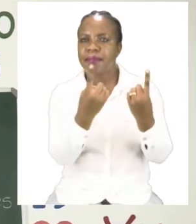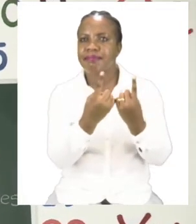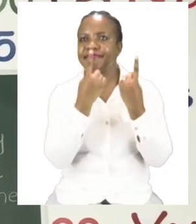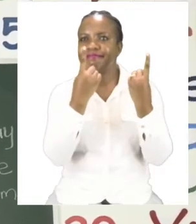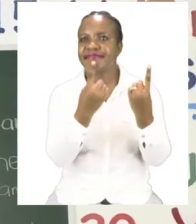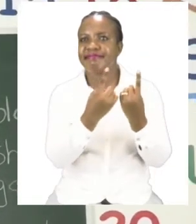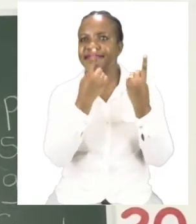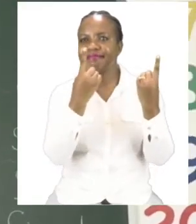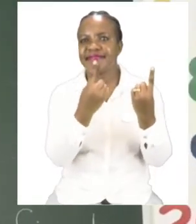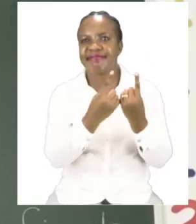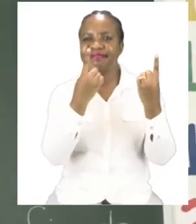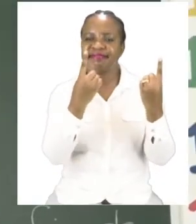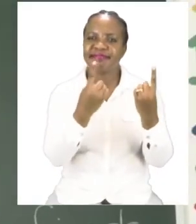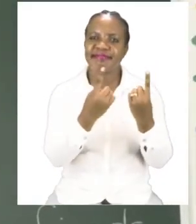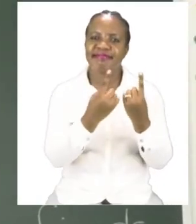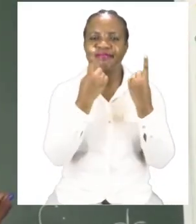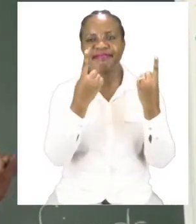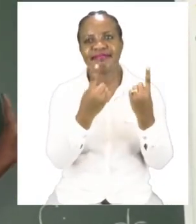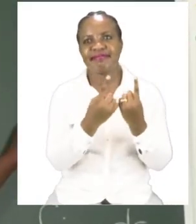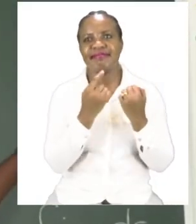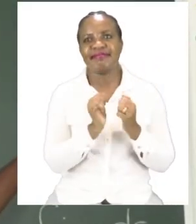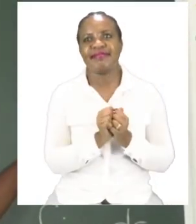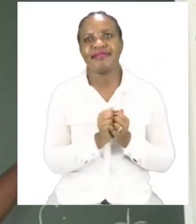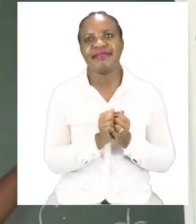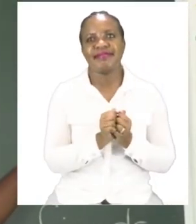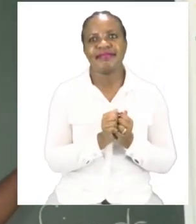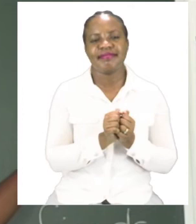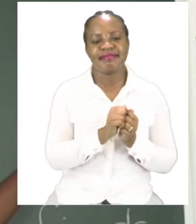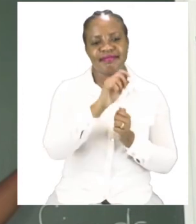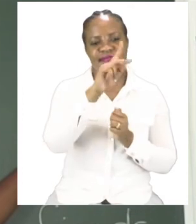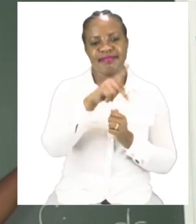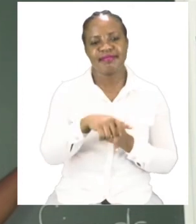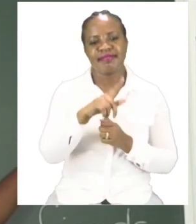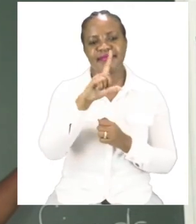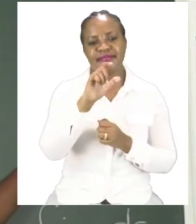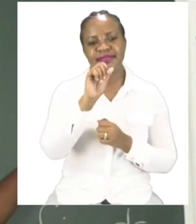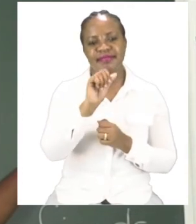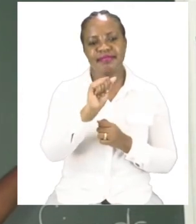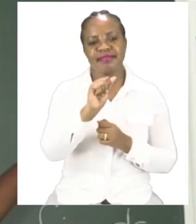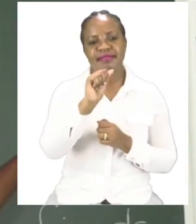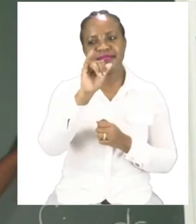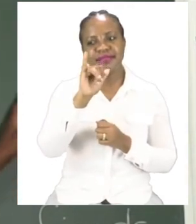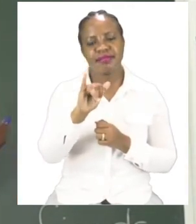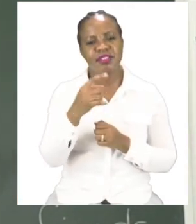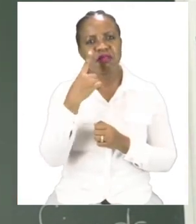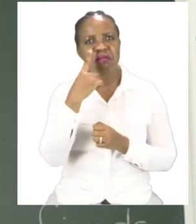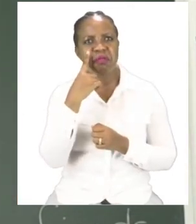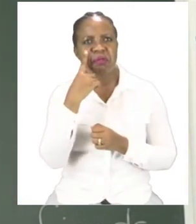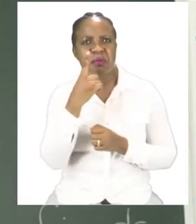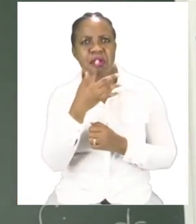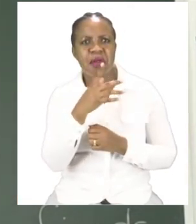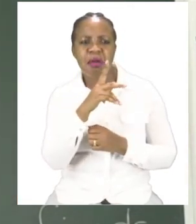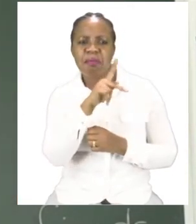say play. Now, we're going to try and find the P first. So, if we